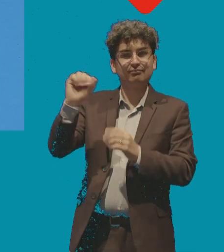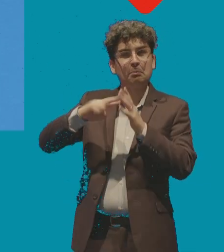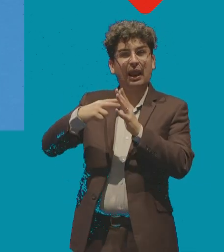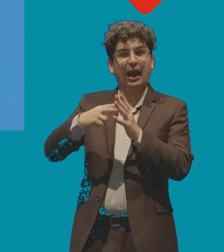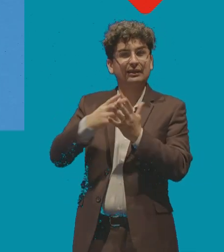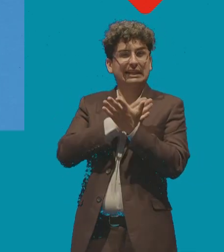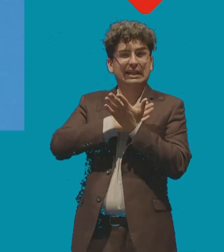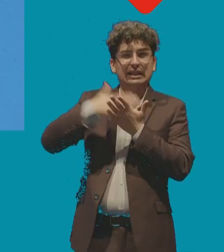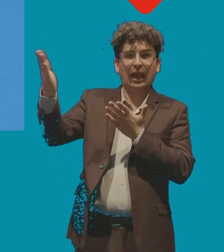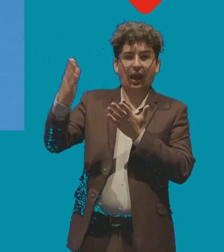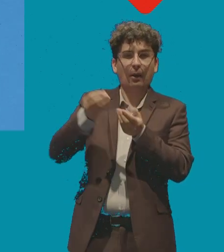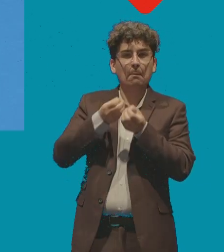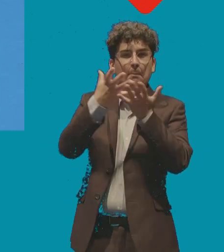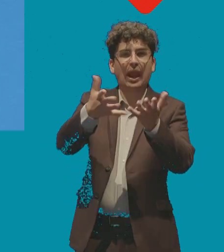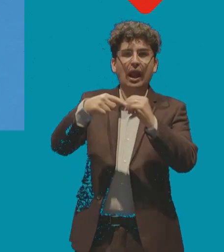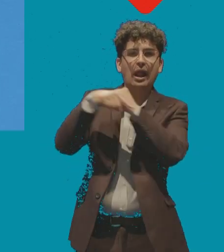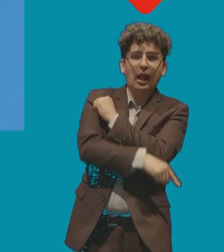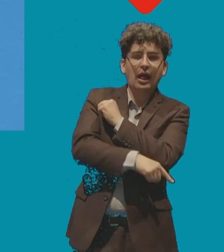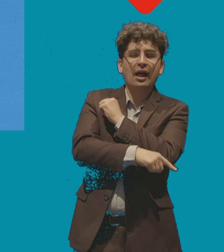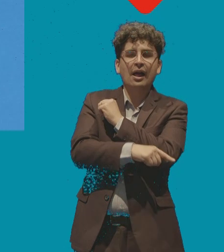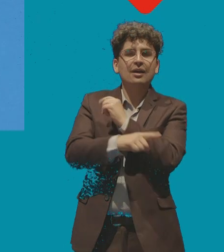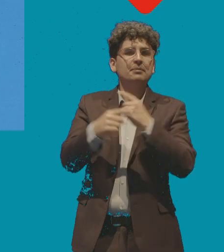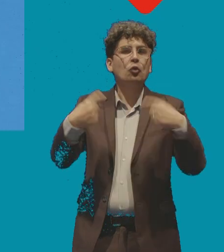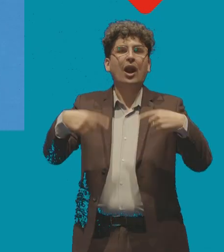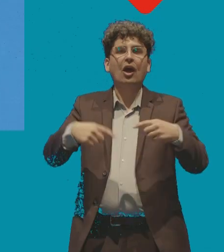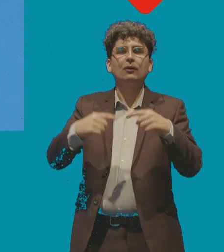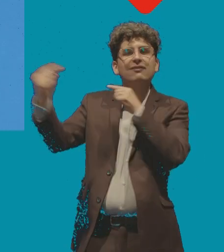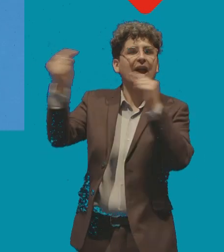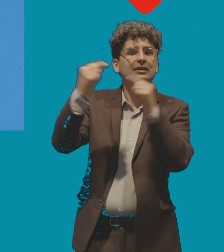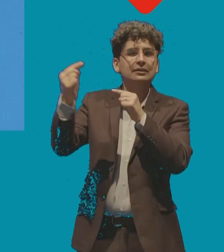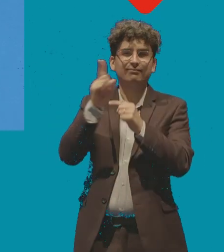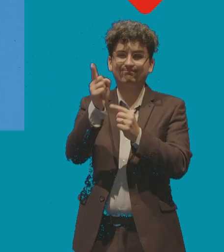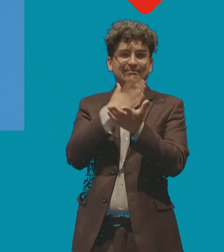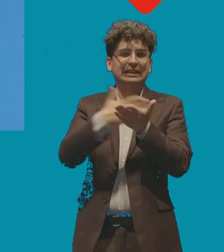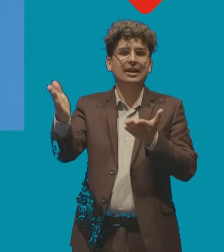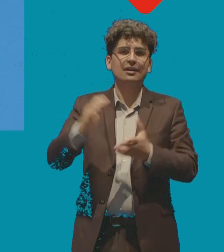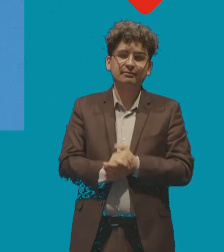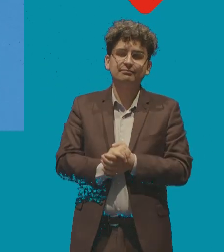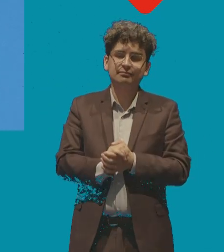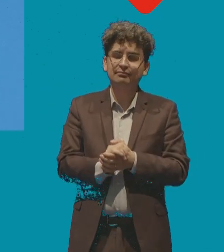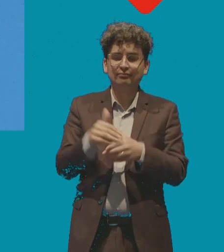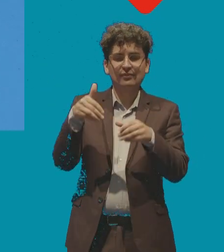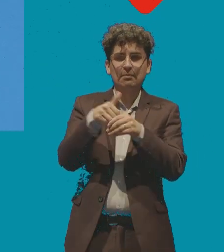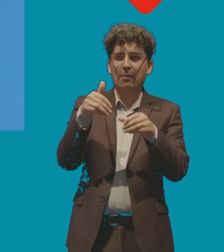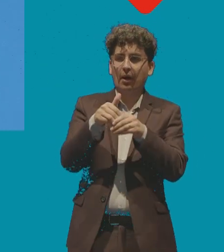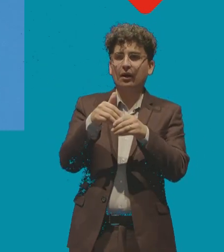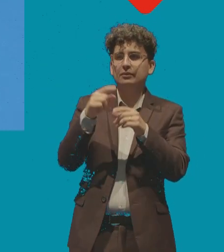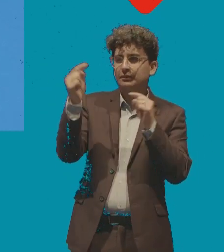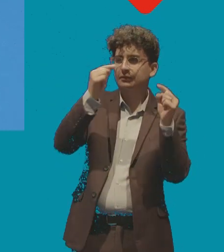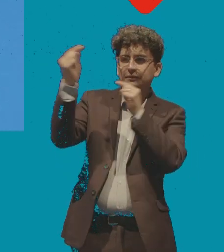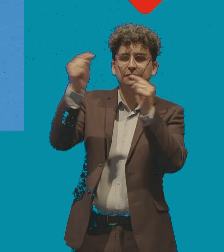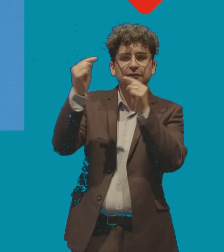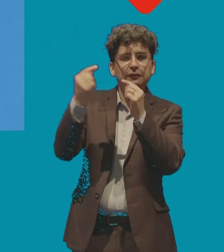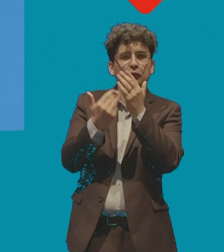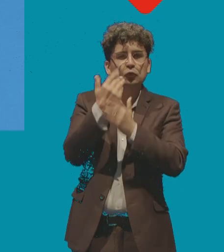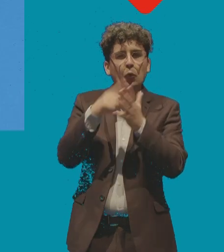poverty wages, make it illegal for them to do anything about it. And our members in the Border Force have the MSL legislation hanging over them, which is some of